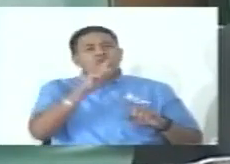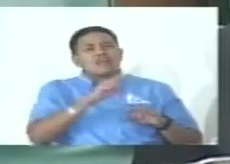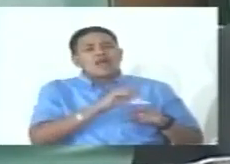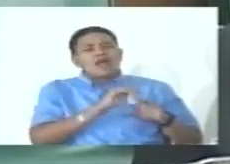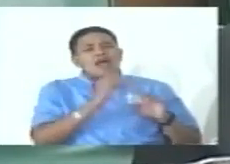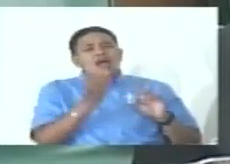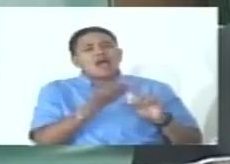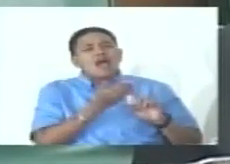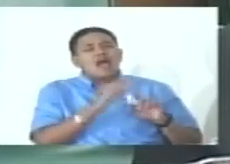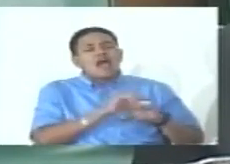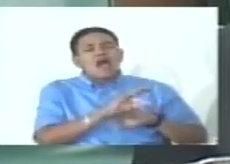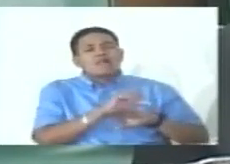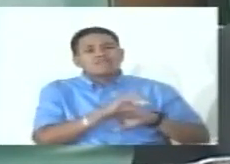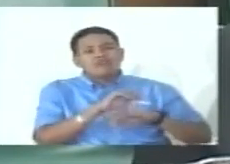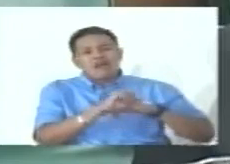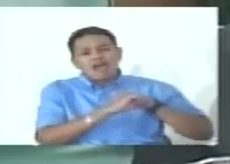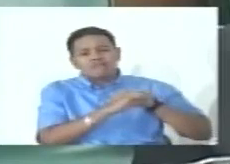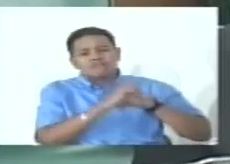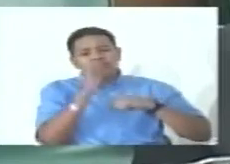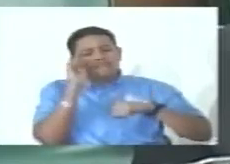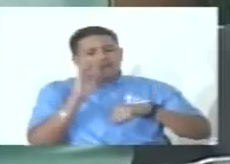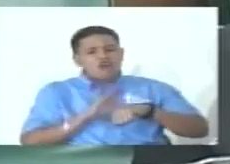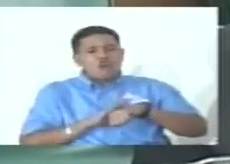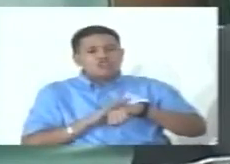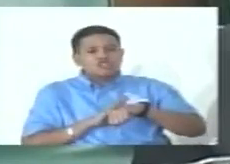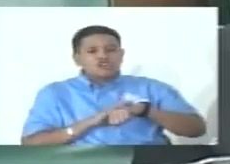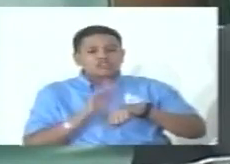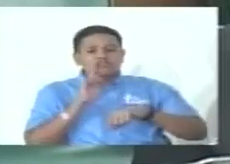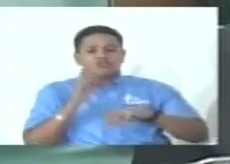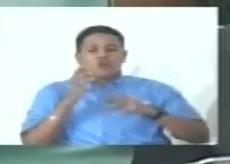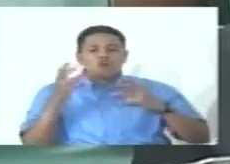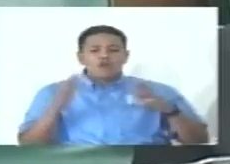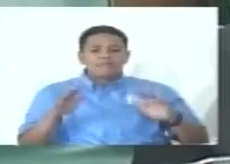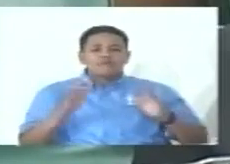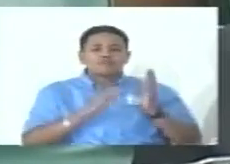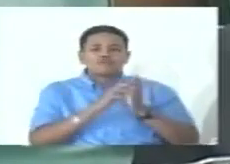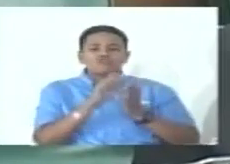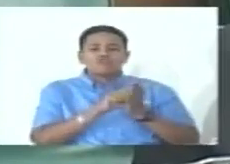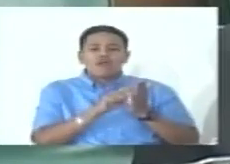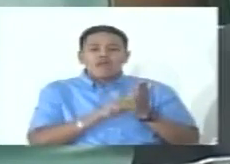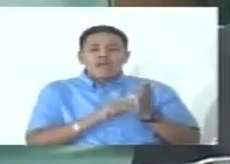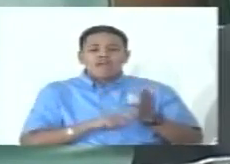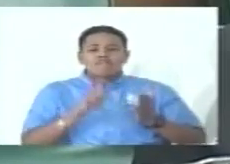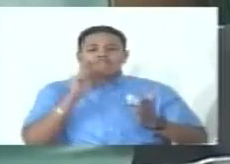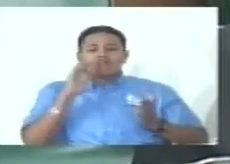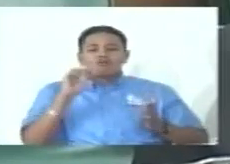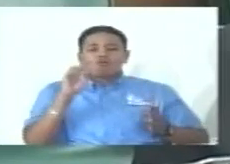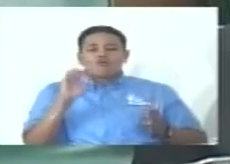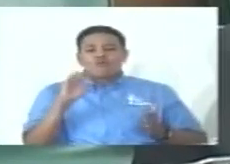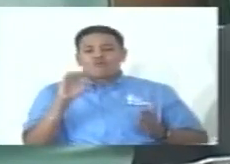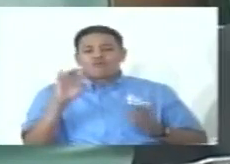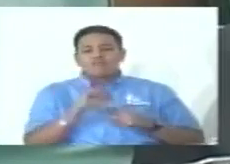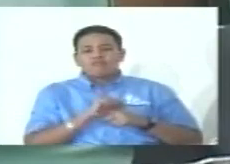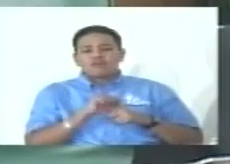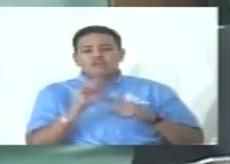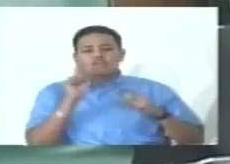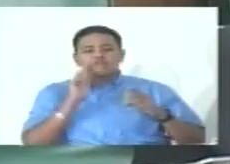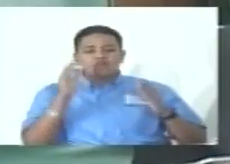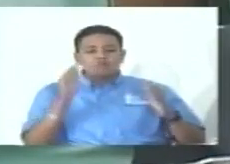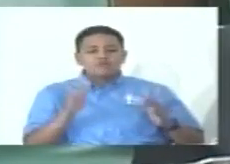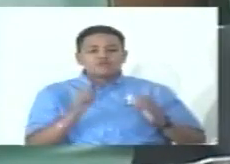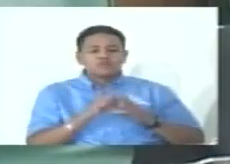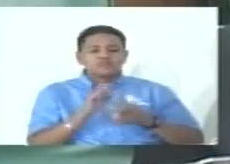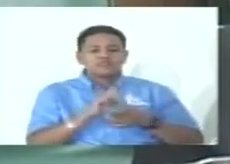a consultant to complete and draft and complete the codes of practice for persons with